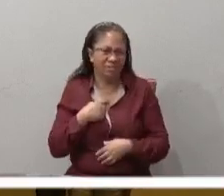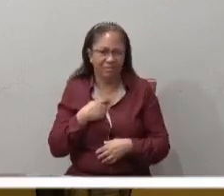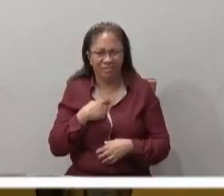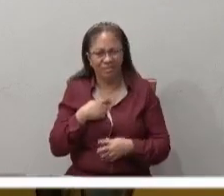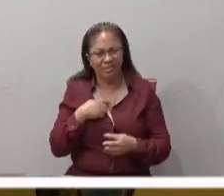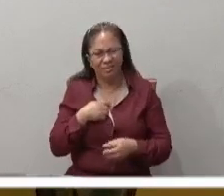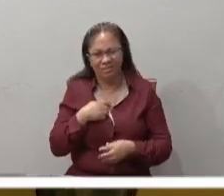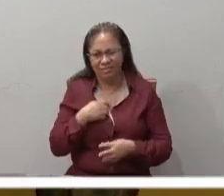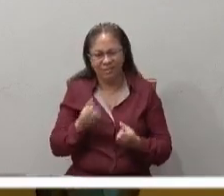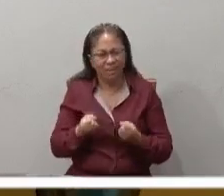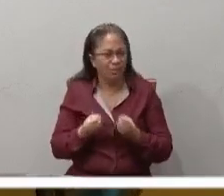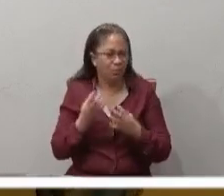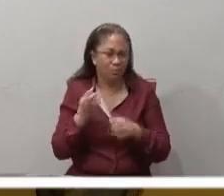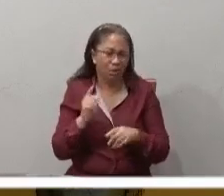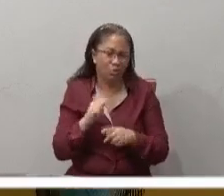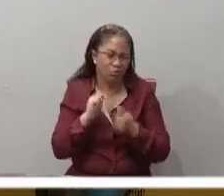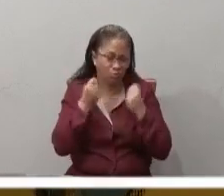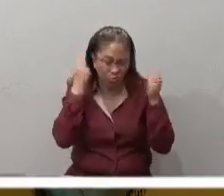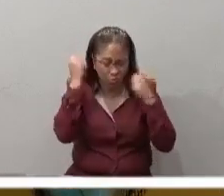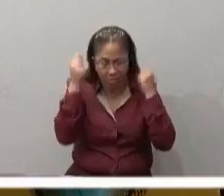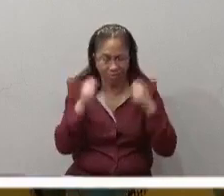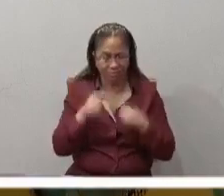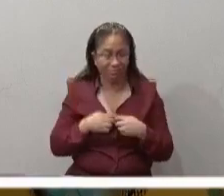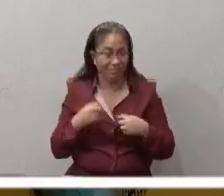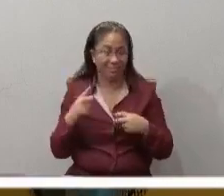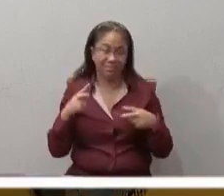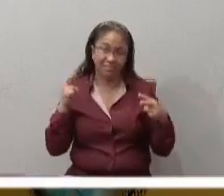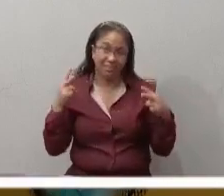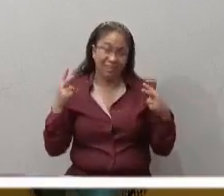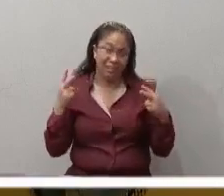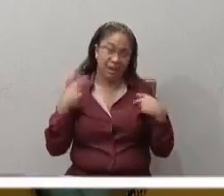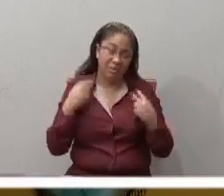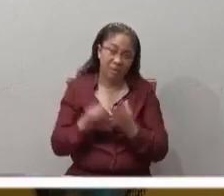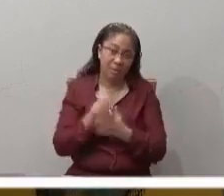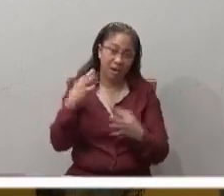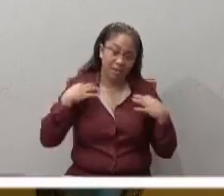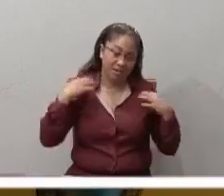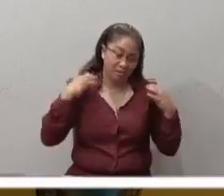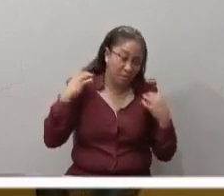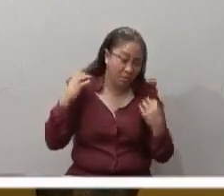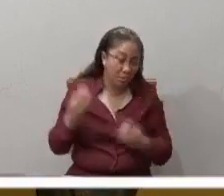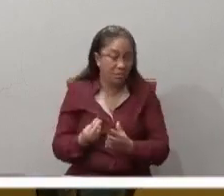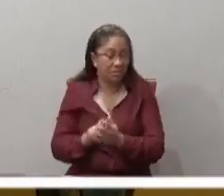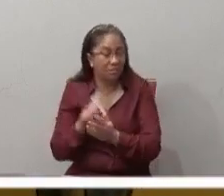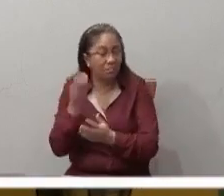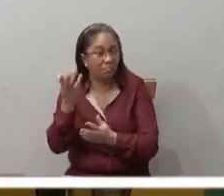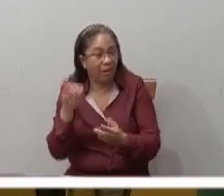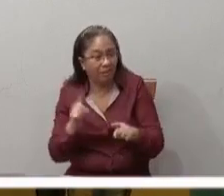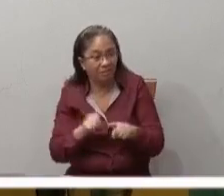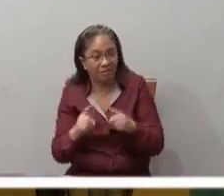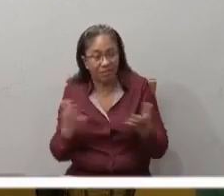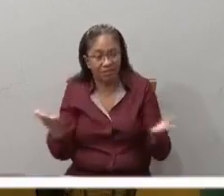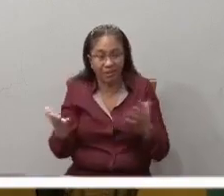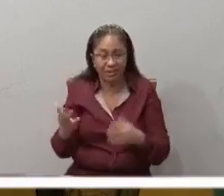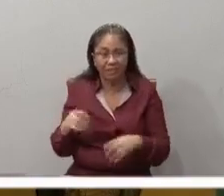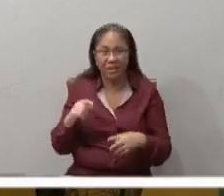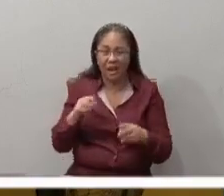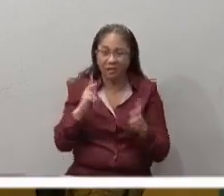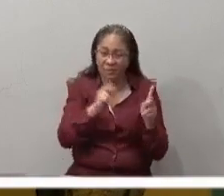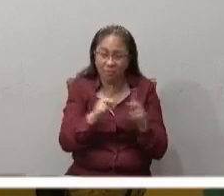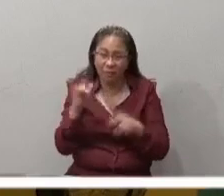I had to go and buy clothes, I had to get a whole outfit, I had to deck up properly, I had to get plane